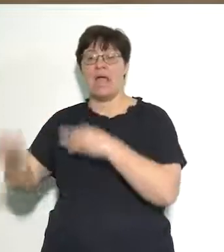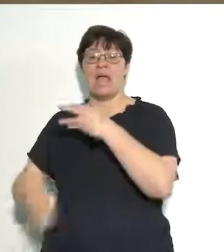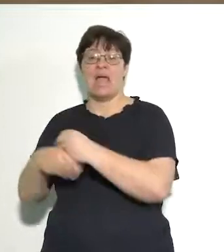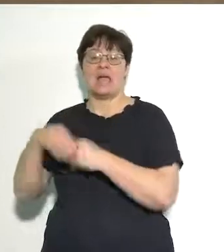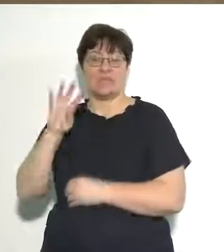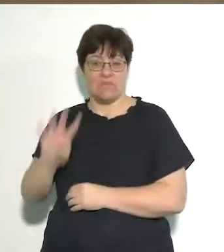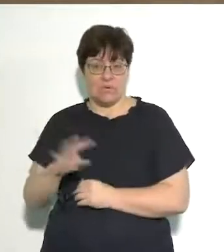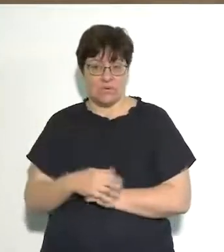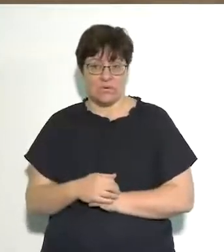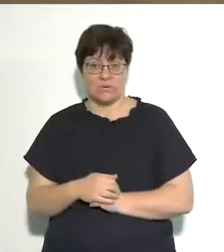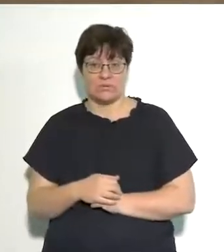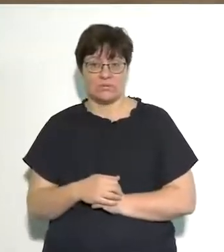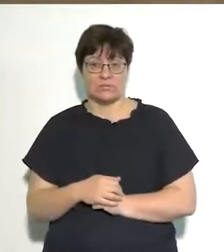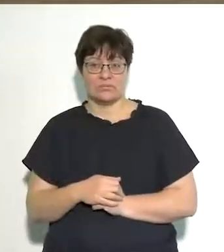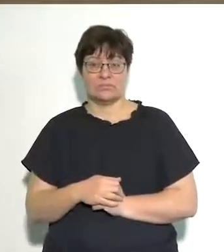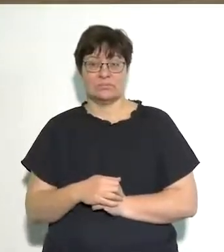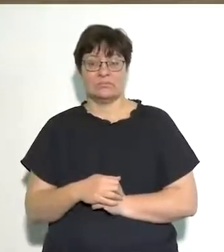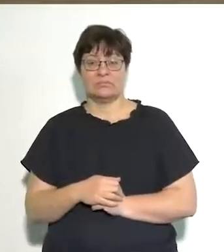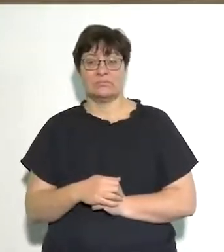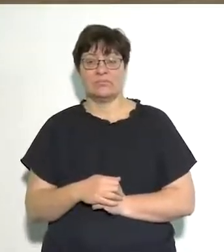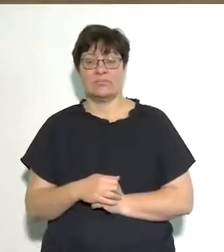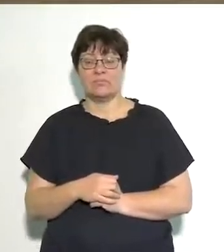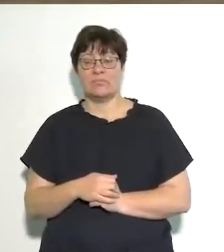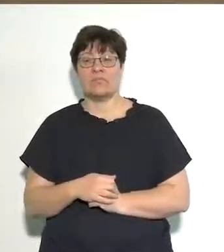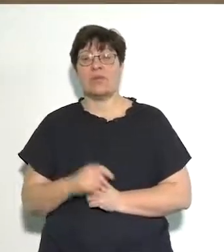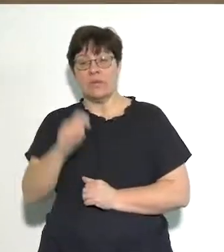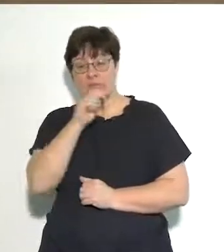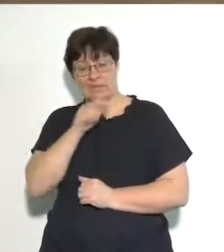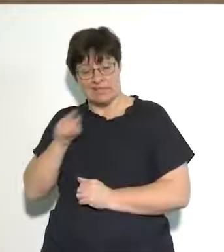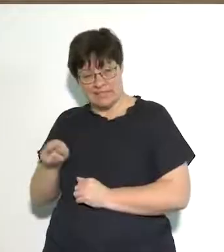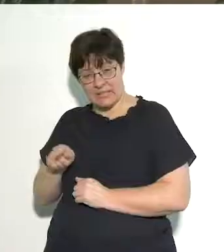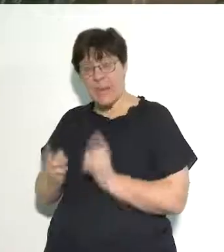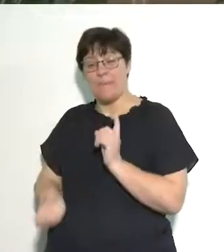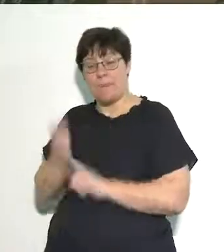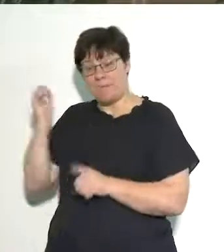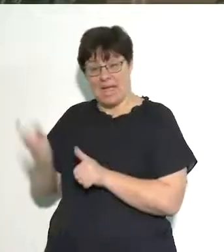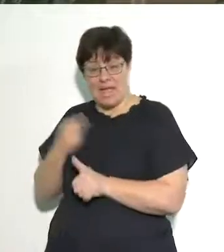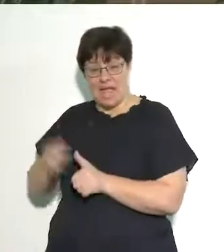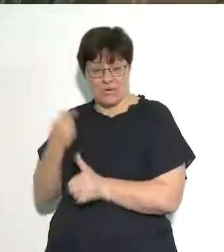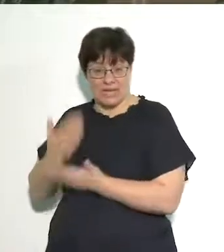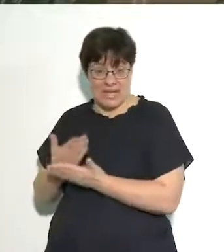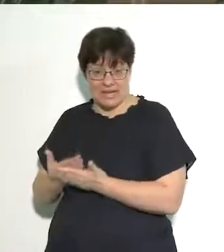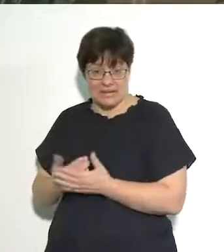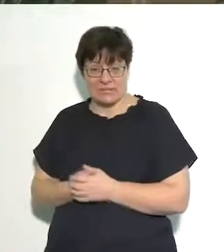4, okay, to do the addition. Now, they can use the beans to find out how much